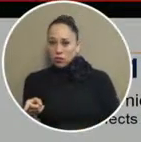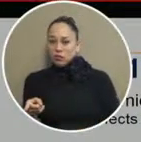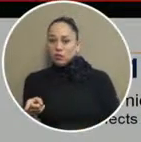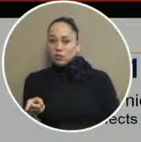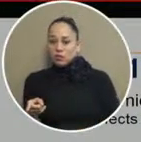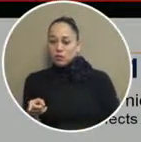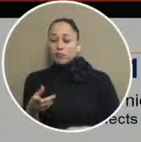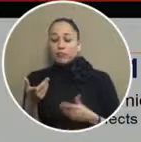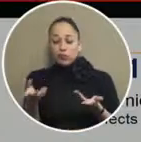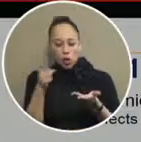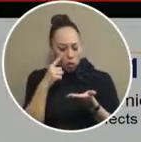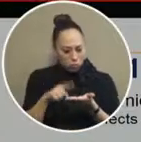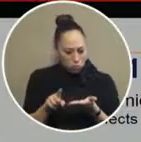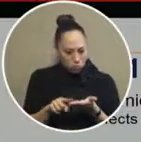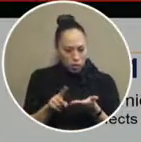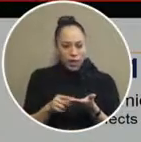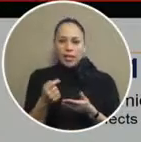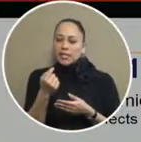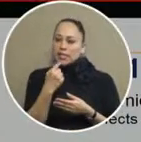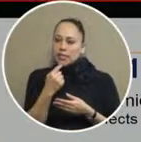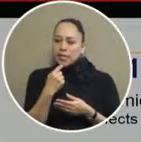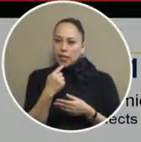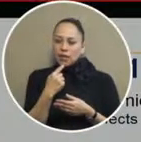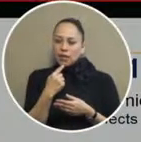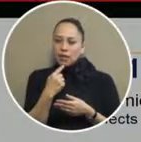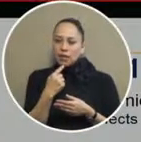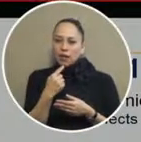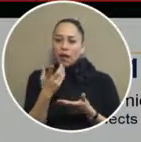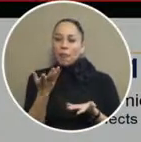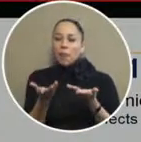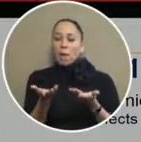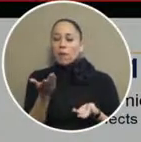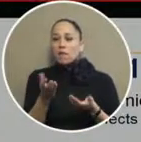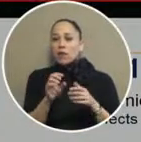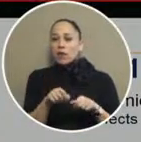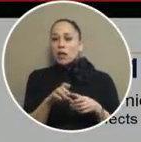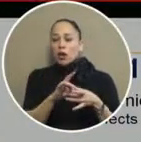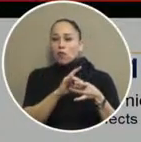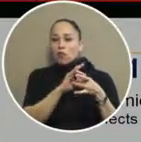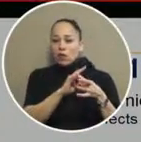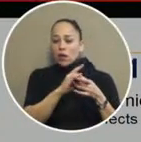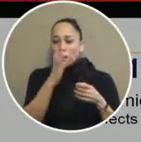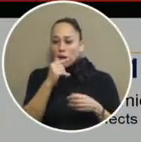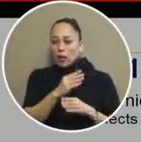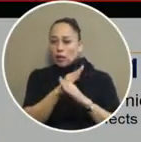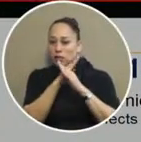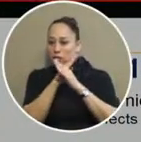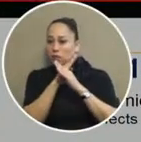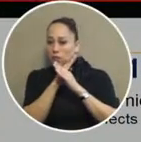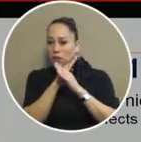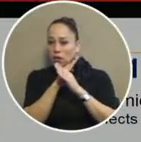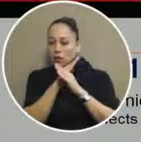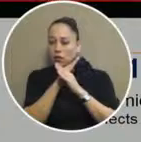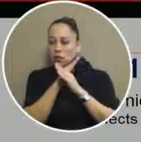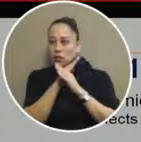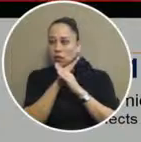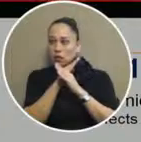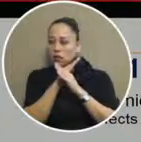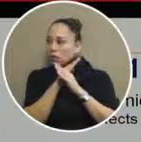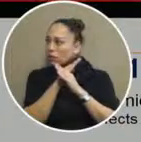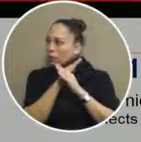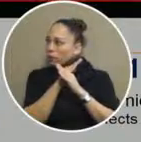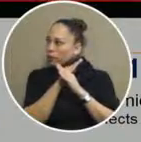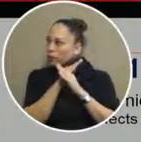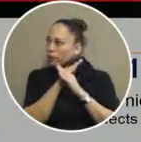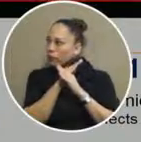Some researchers postulate that that can be related to the protective effects of estrogen